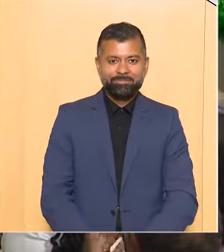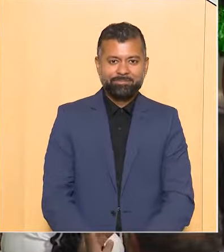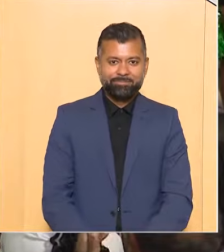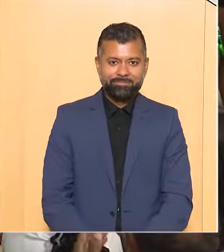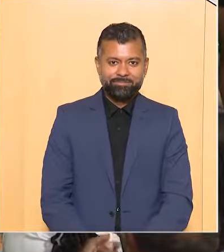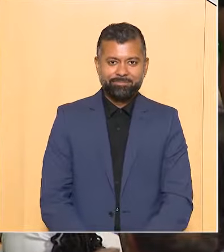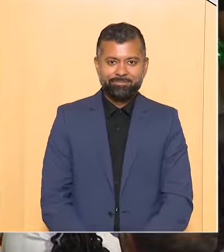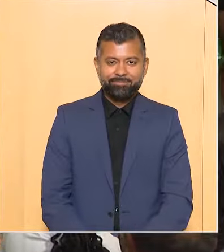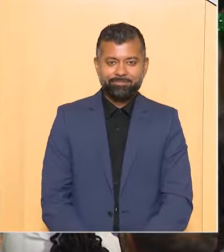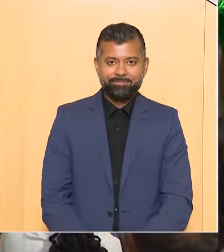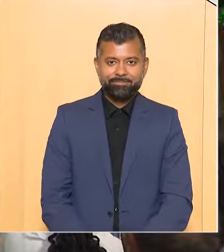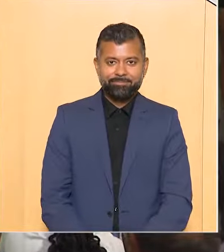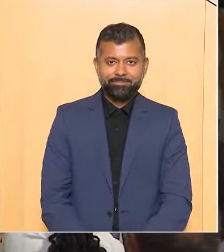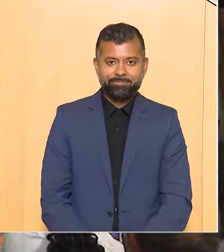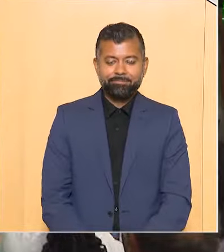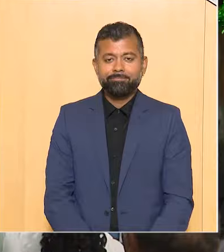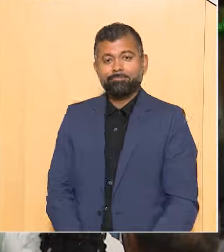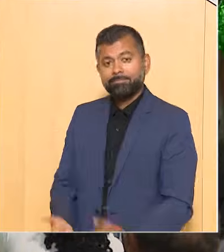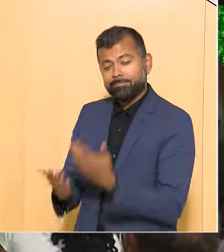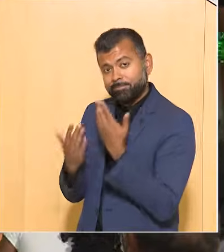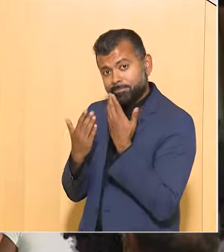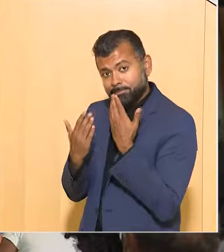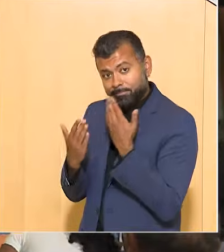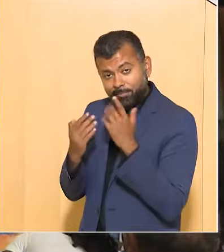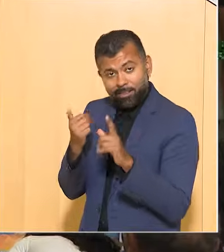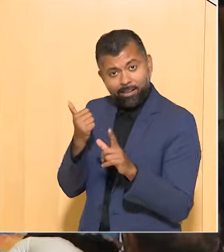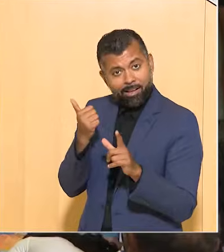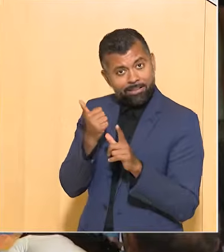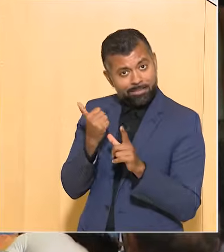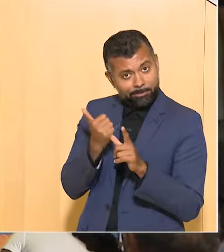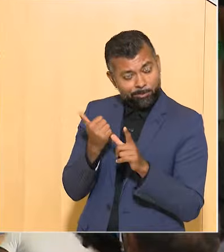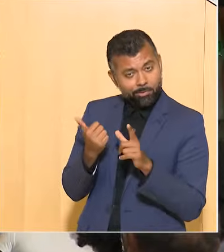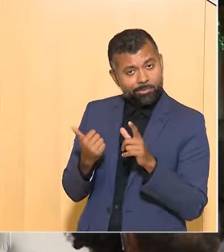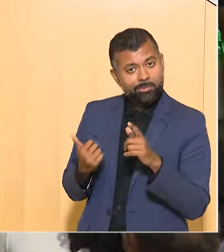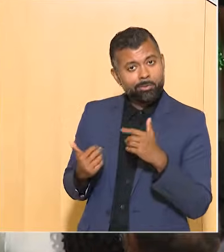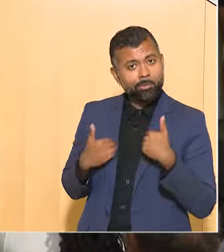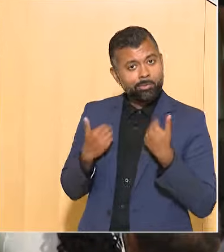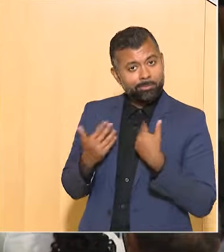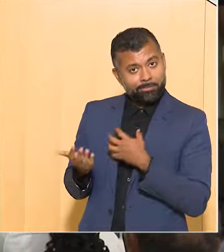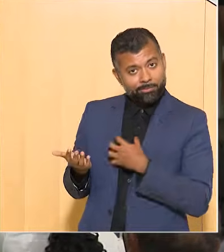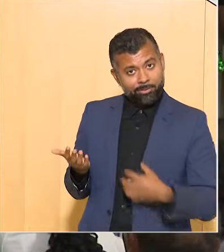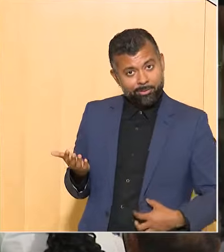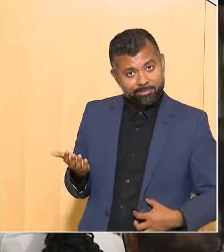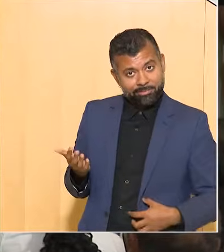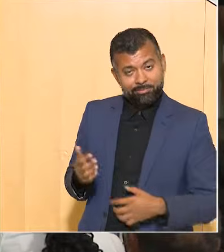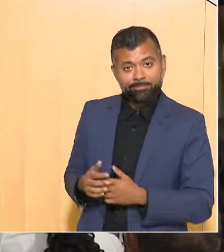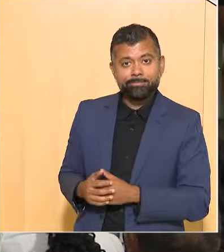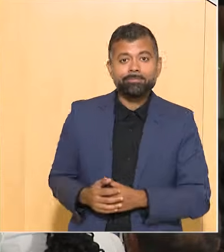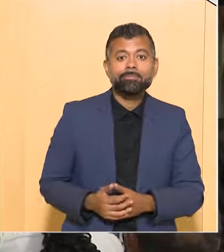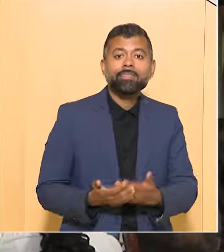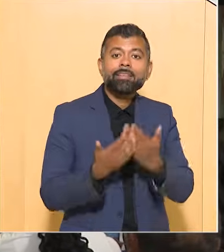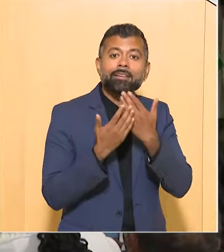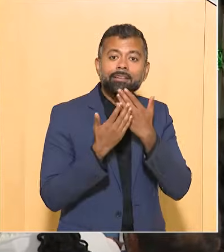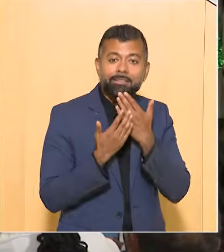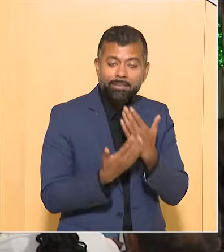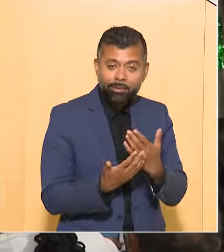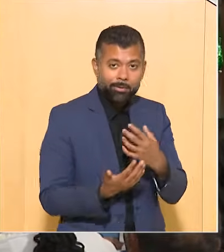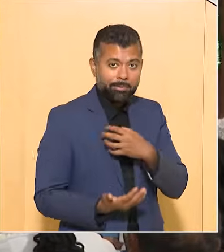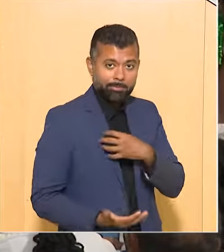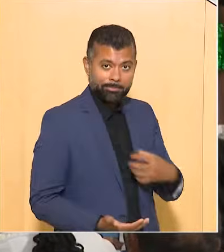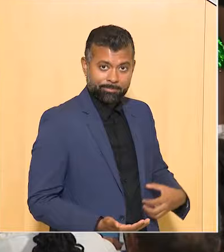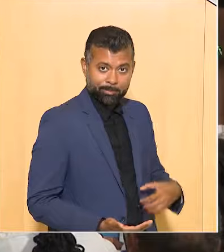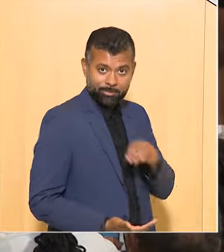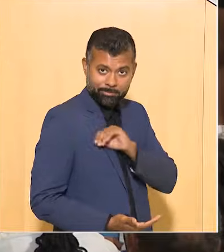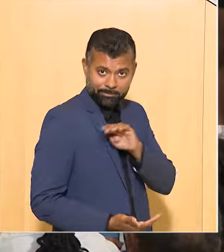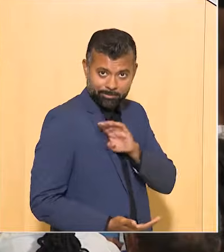Well, thank you, Deputy Youth Mayor Wilkins. And Mayor Bowser, thank you so much. Thank you